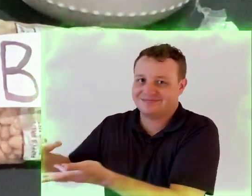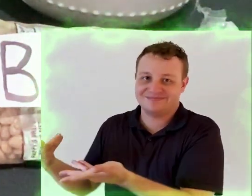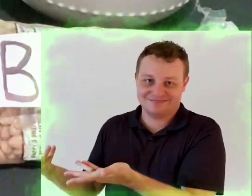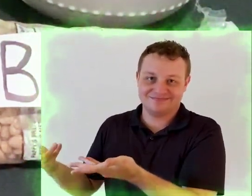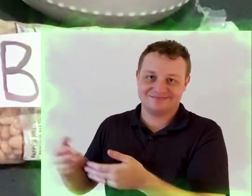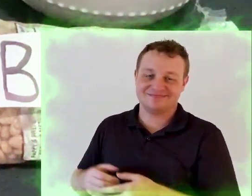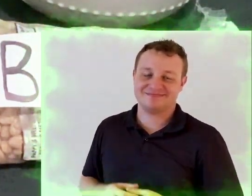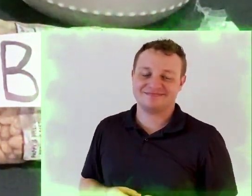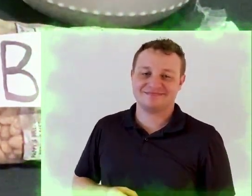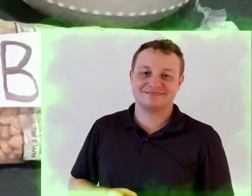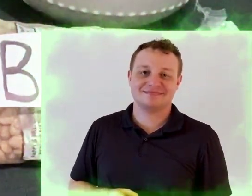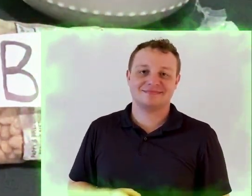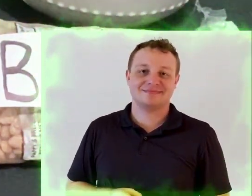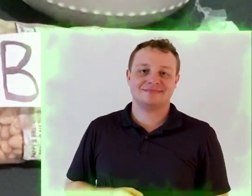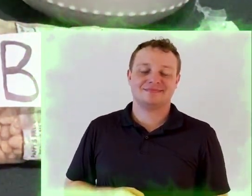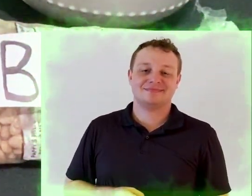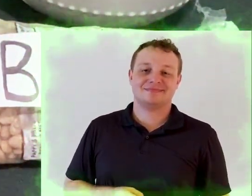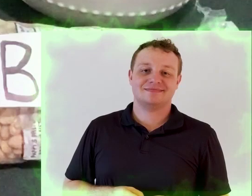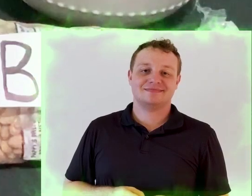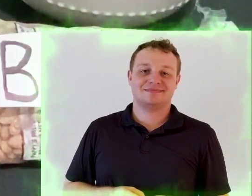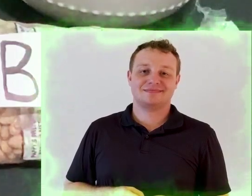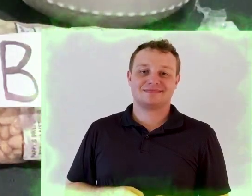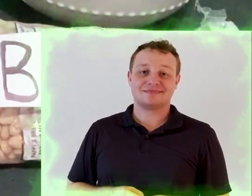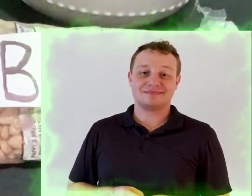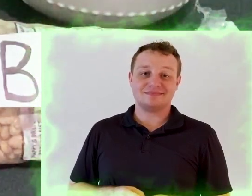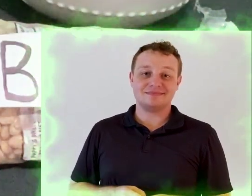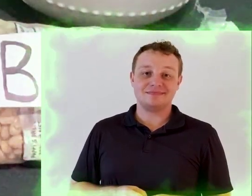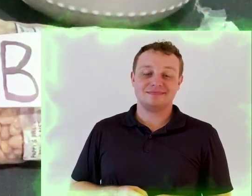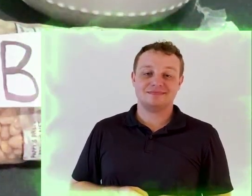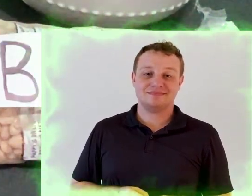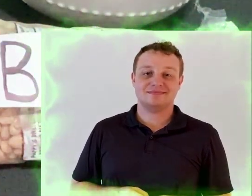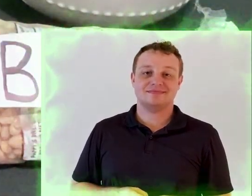Put this inside of our plastic bag.